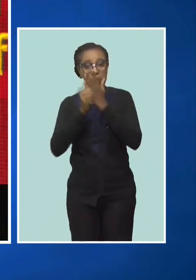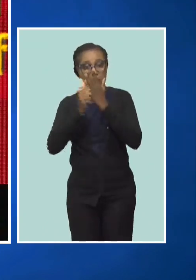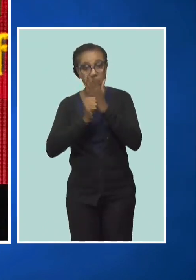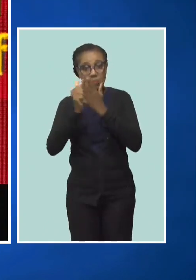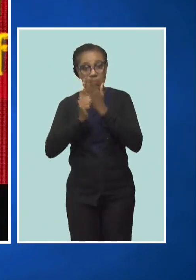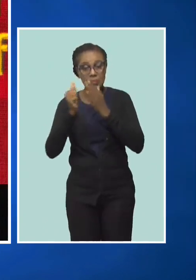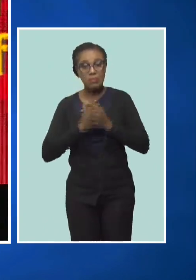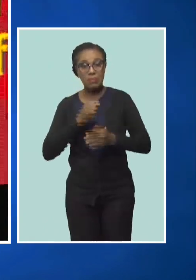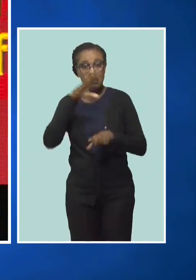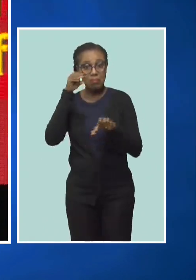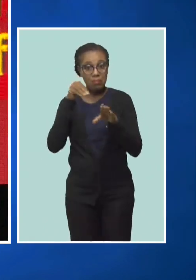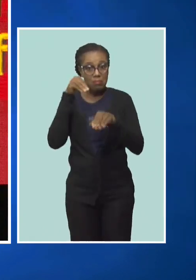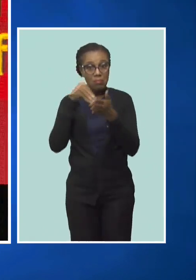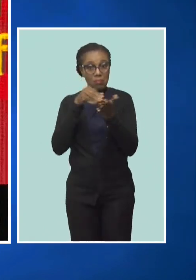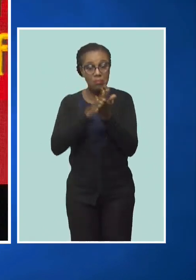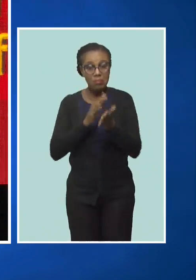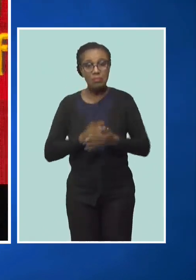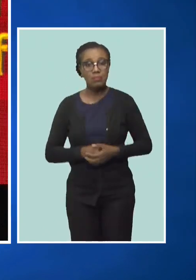be on